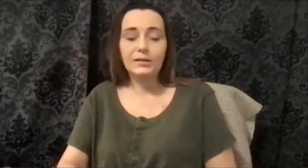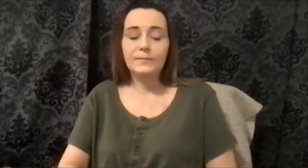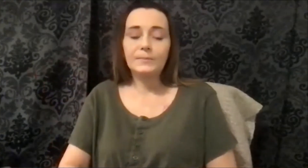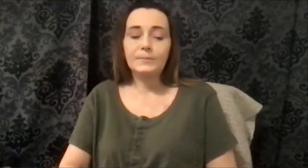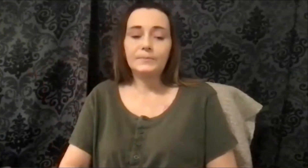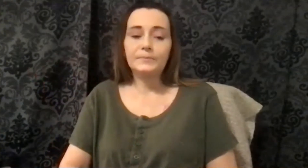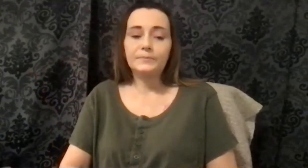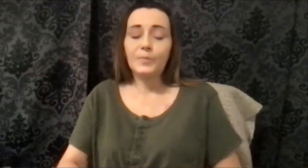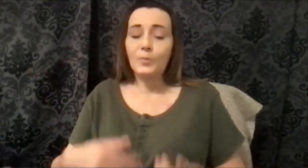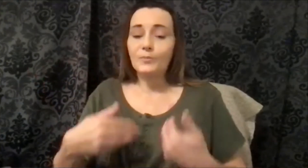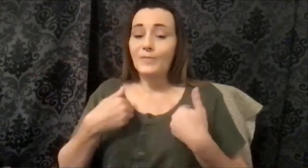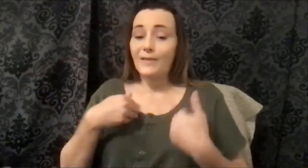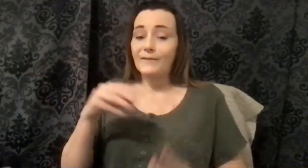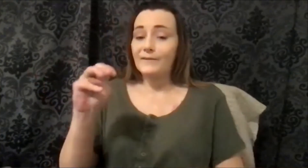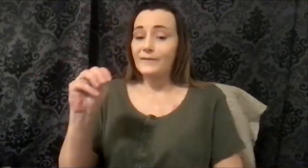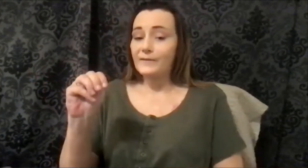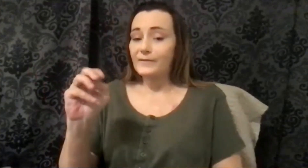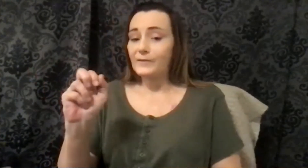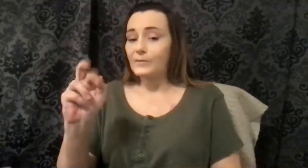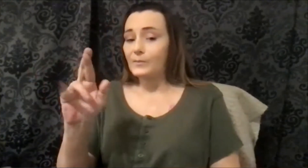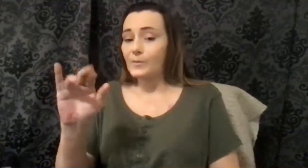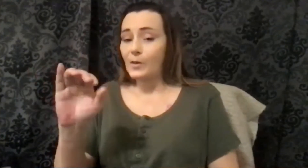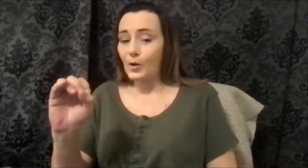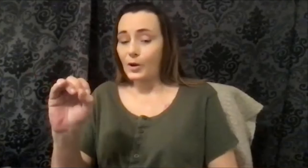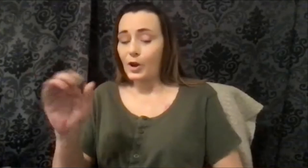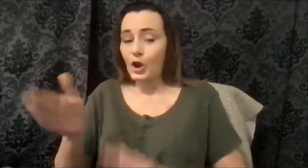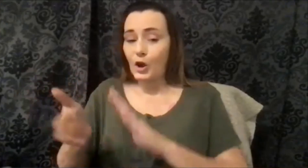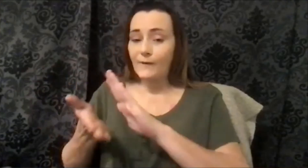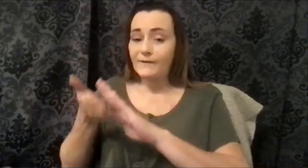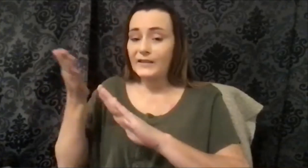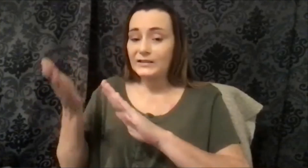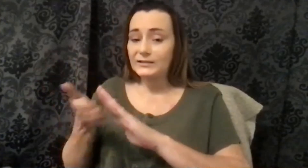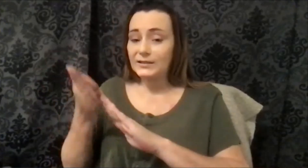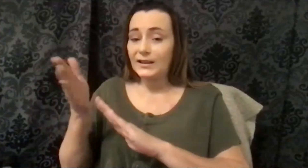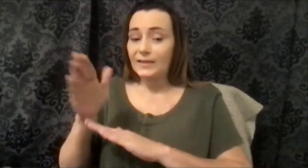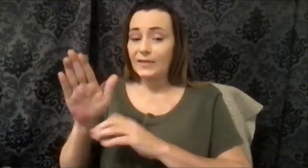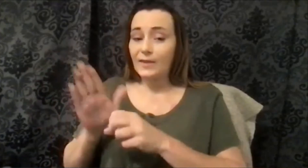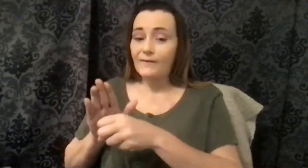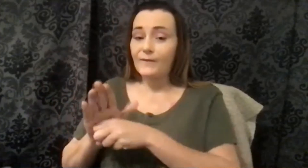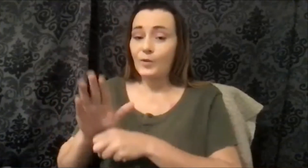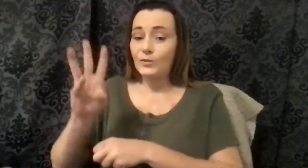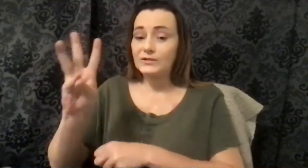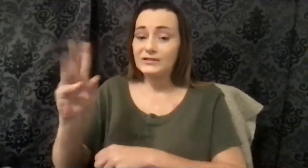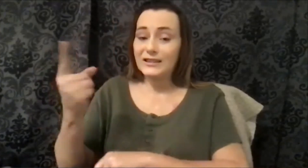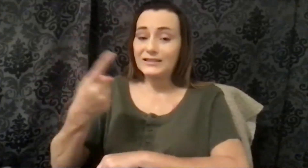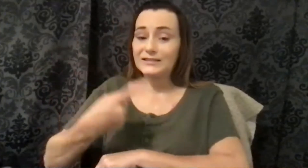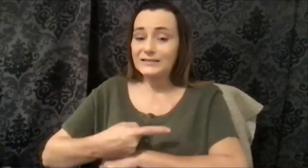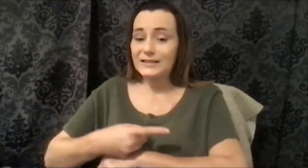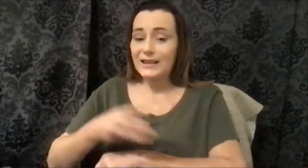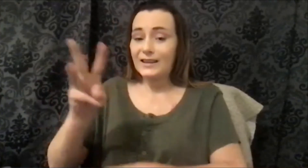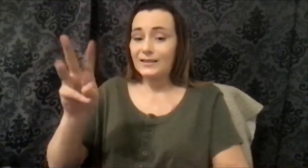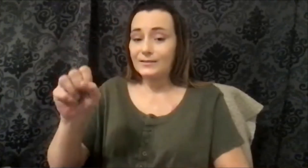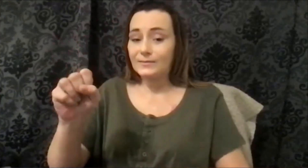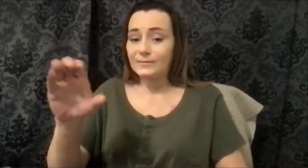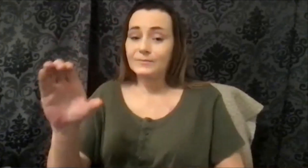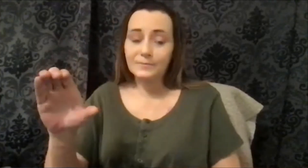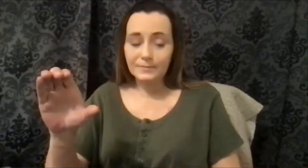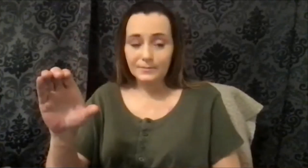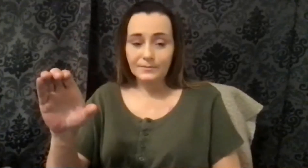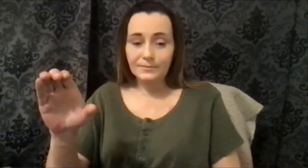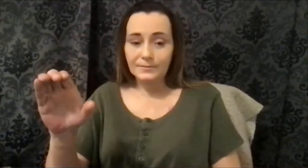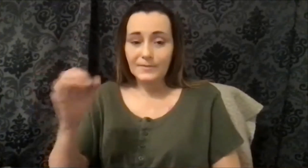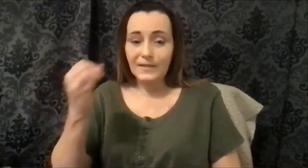have Mario facilitating the entire 6-day conference. If anyone